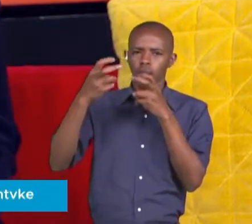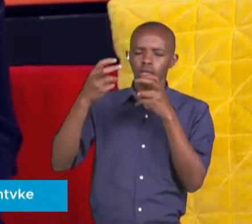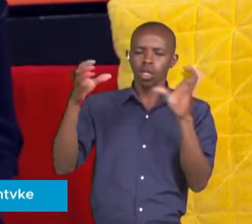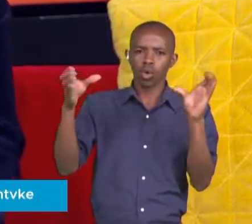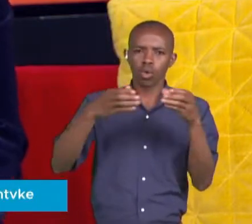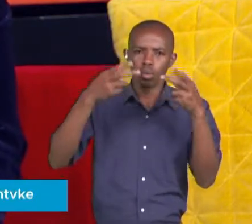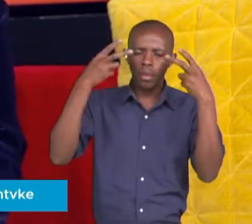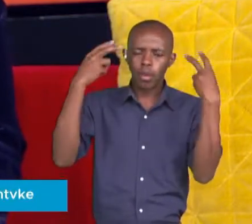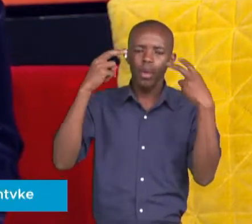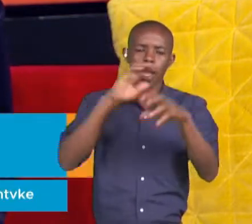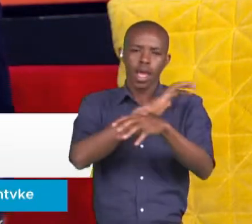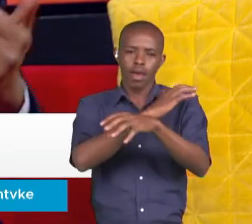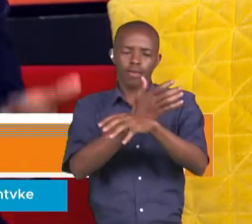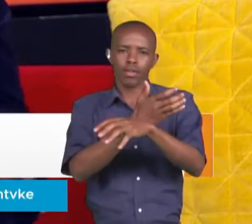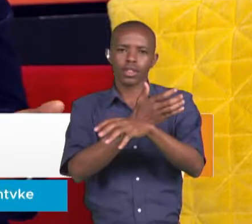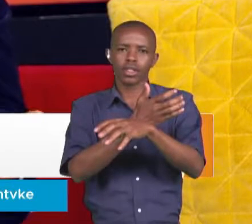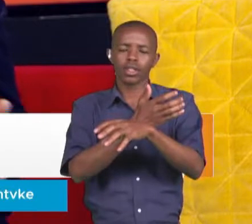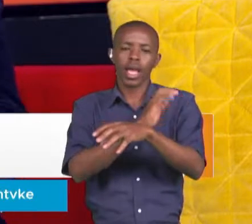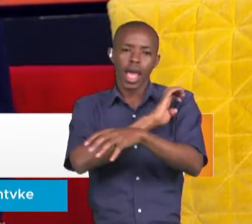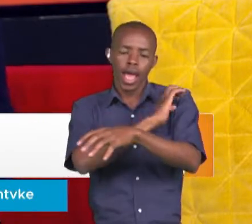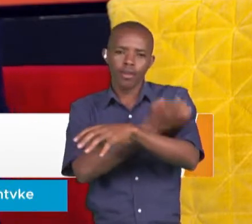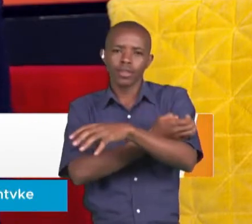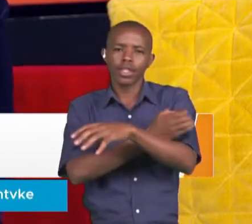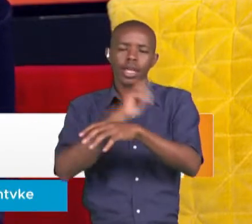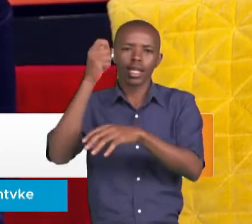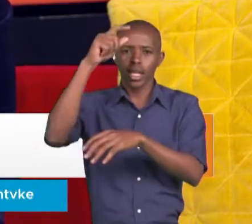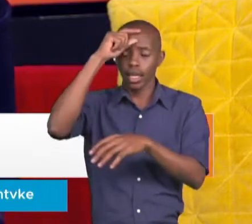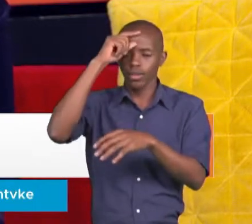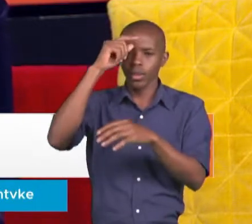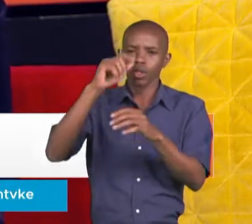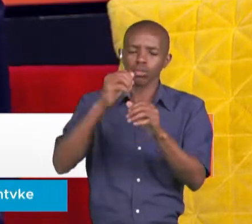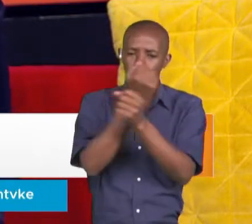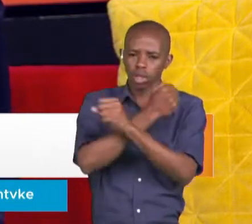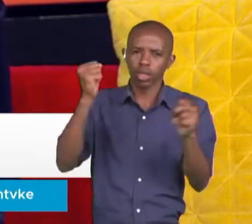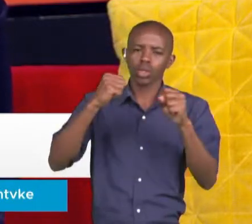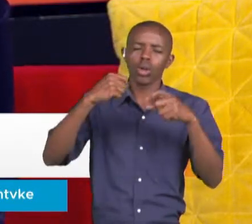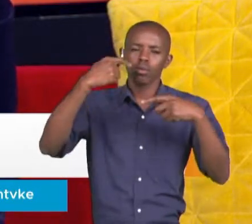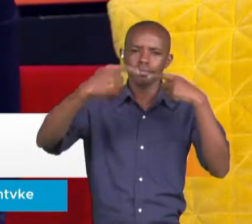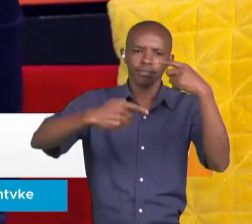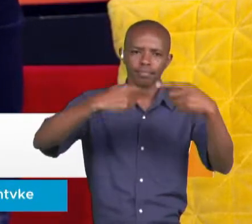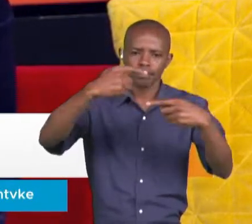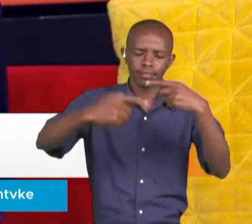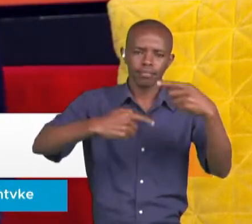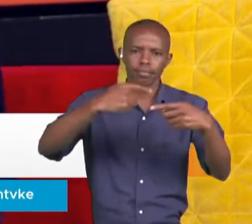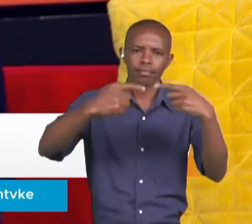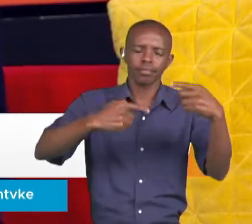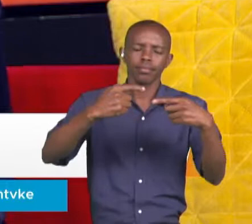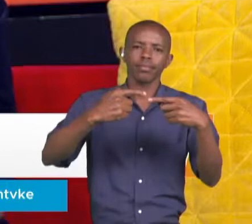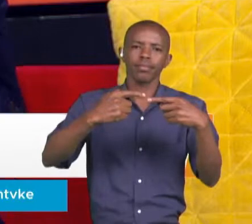group. By efforts and efforts by the Kenyan government to rescue them are still ongoing.